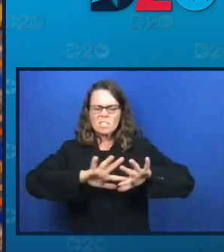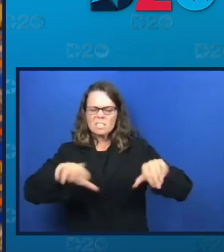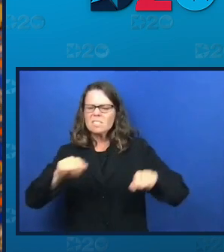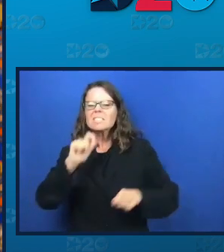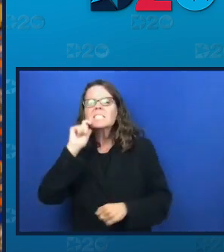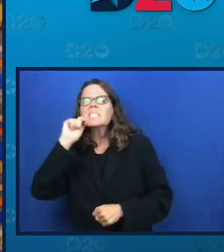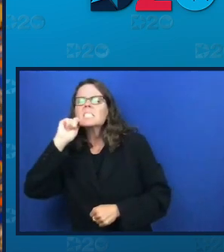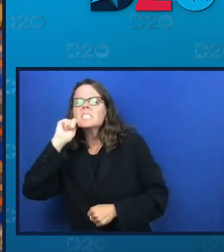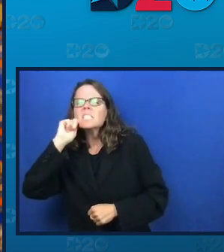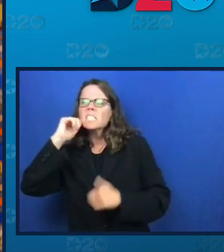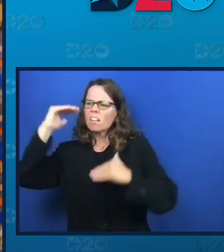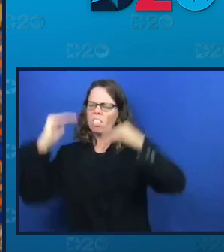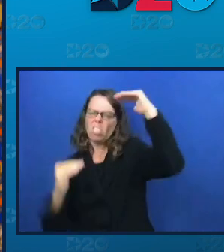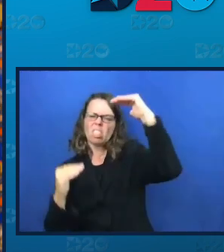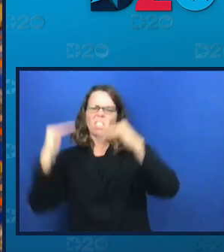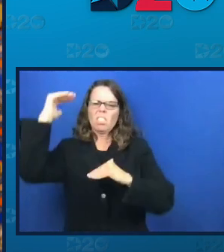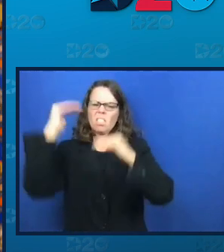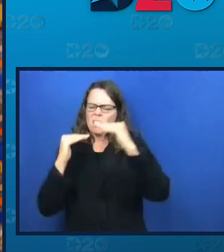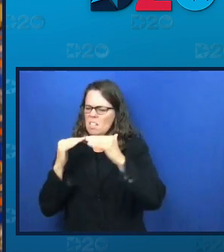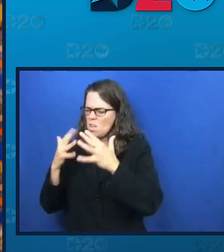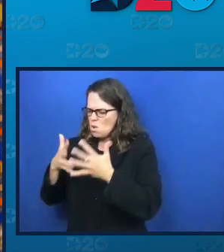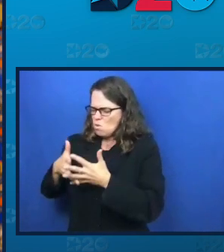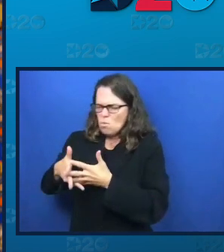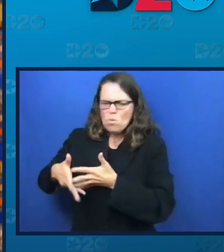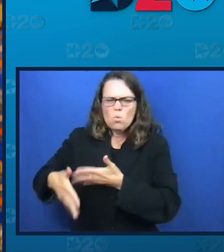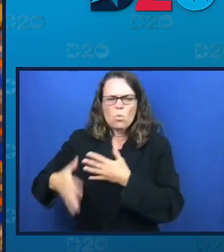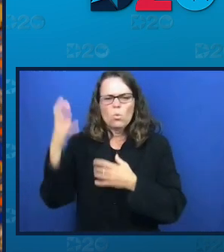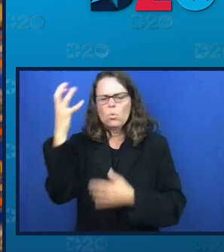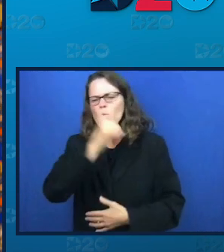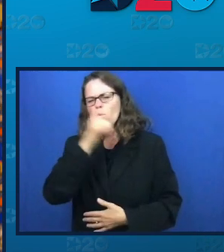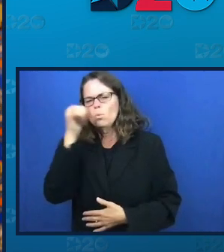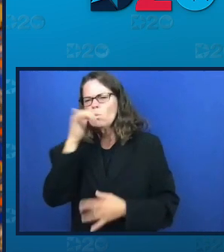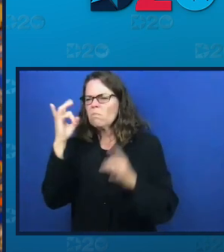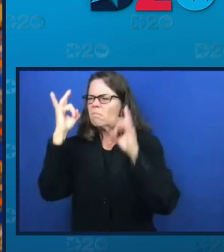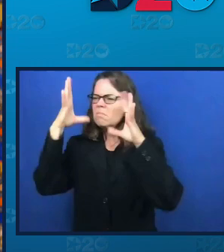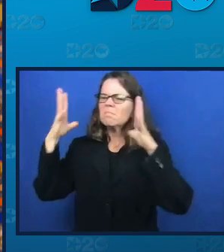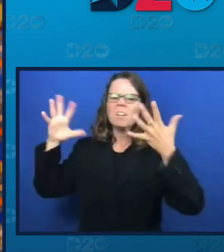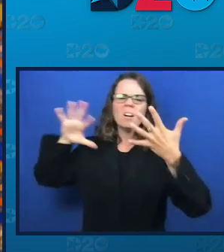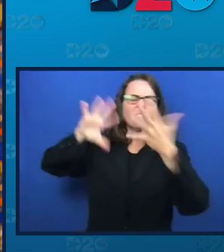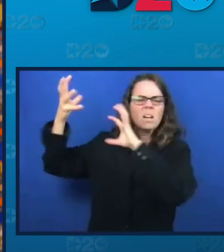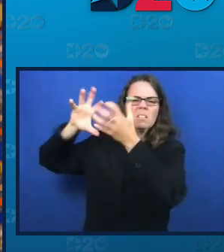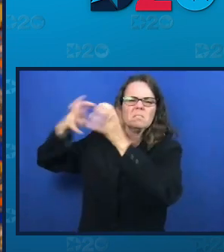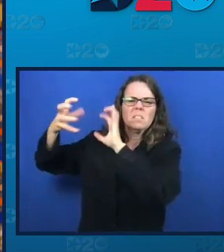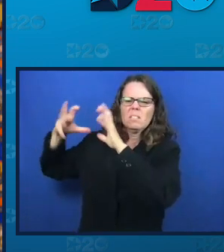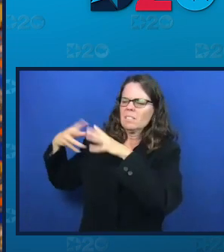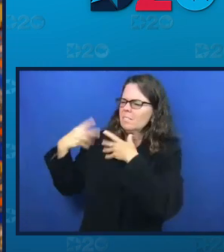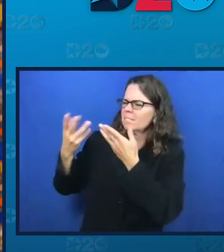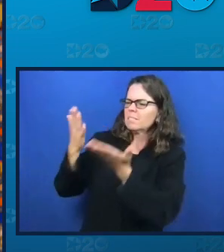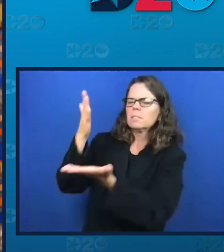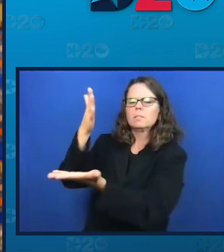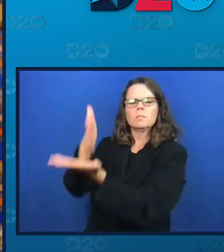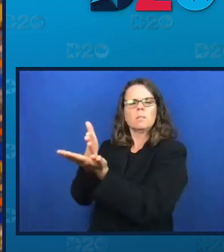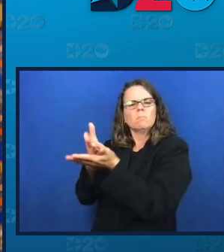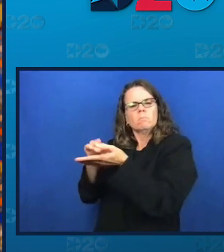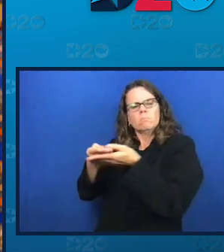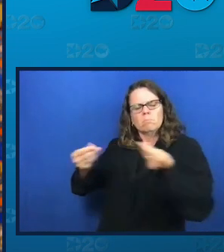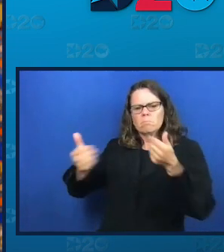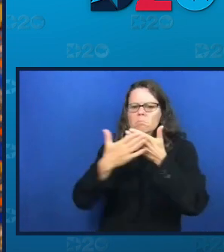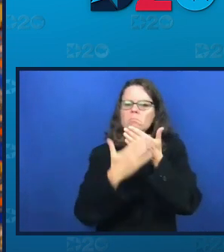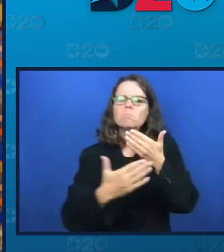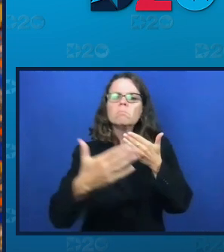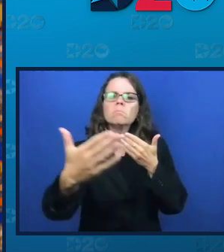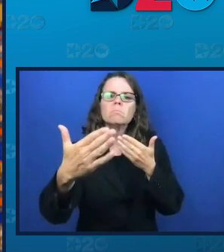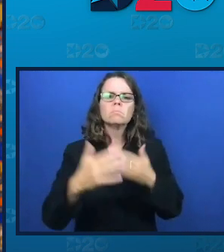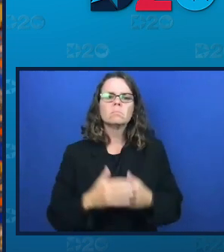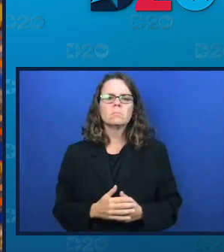and for all, that our children's children and their children might be spared the